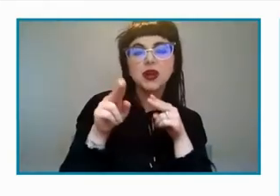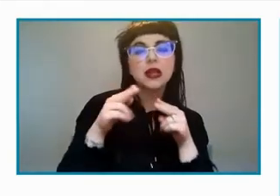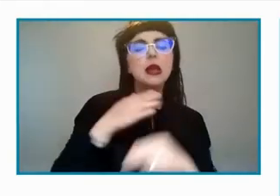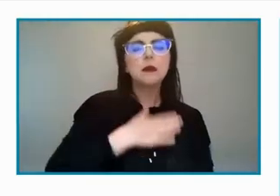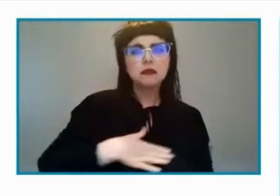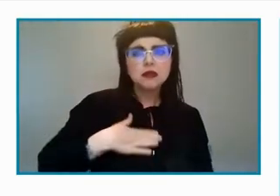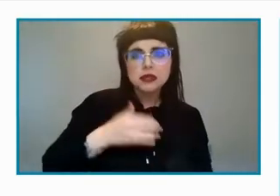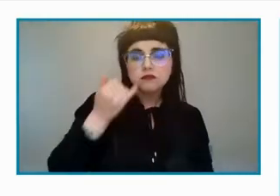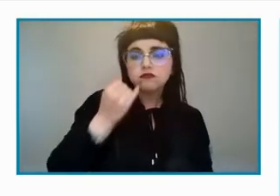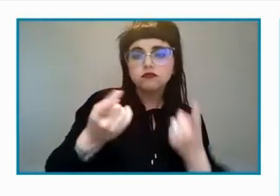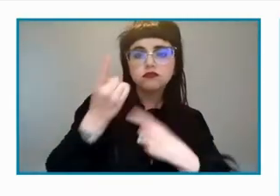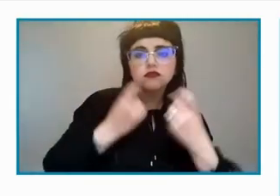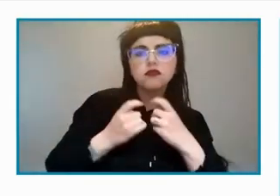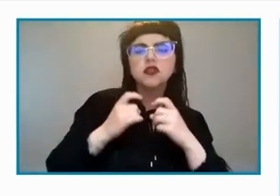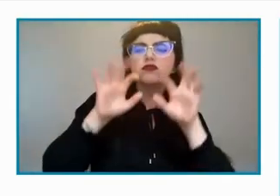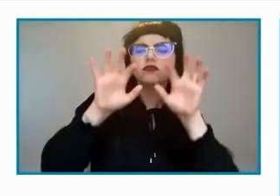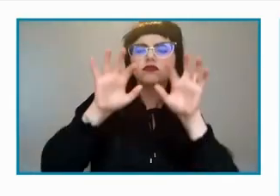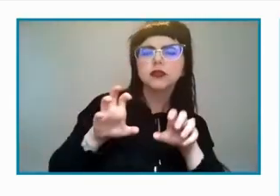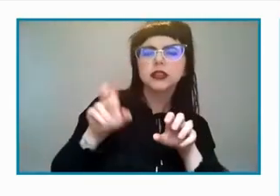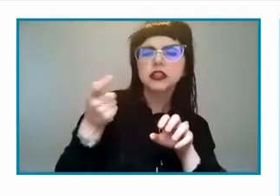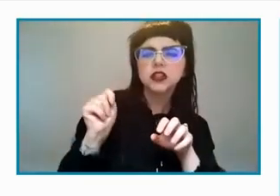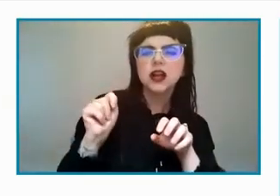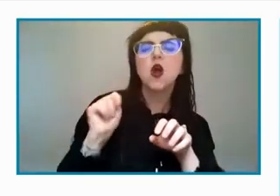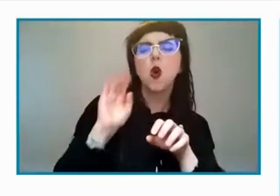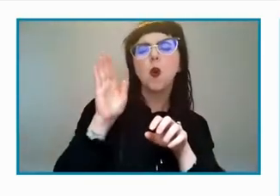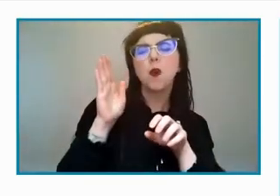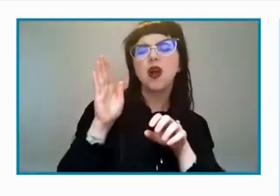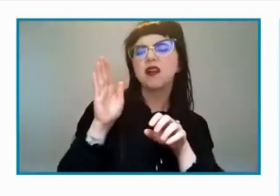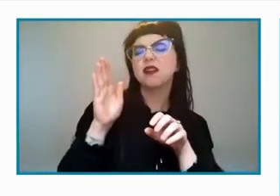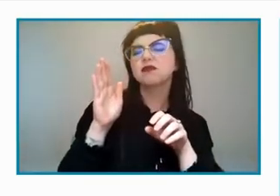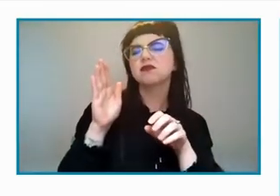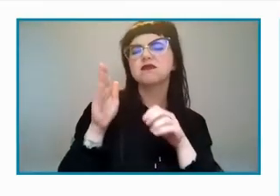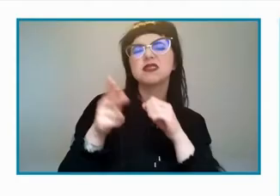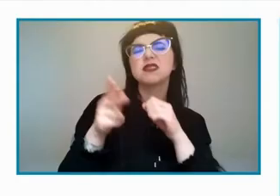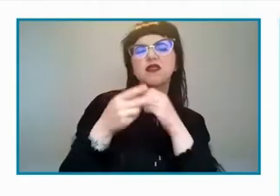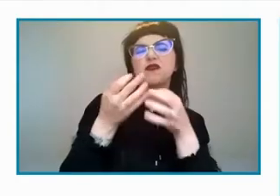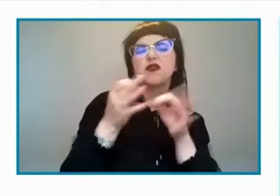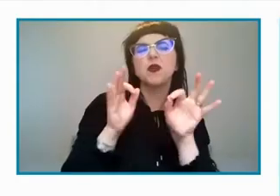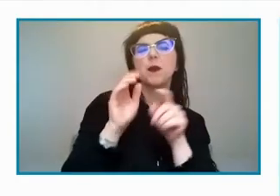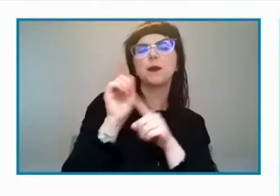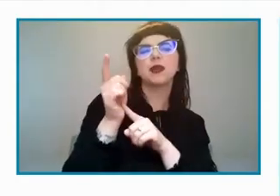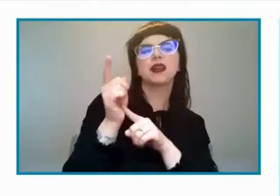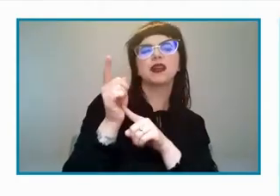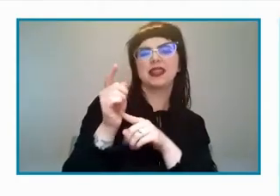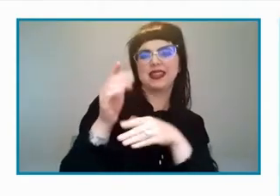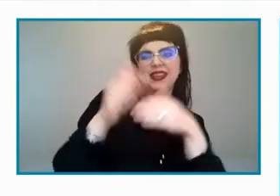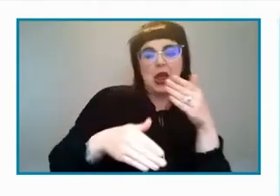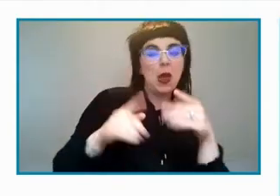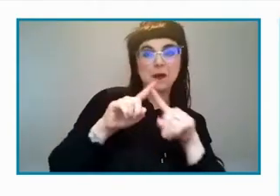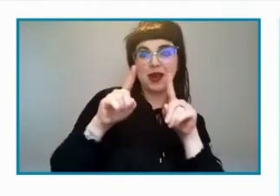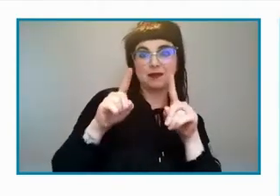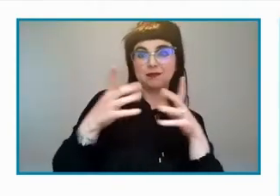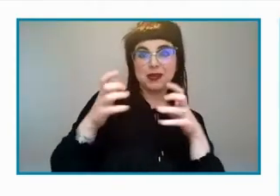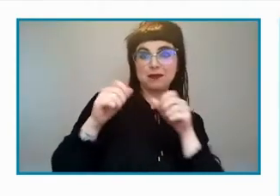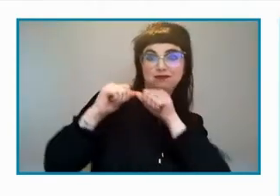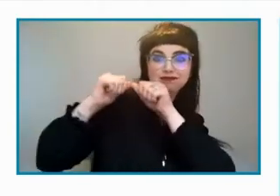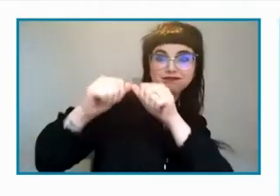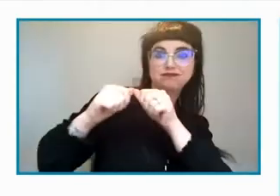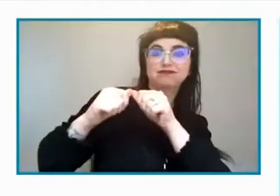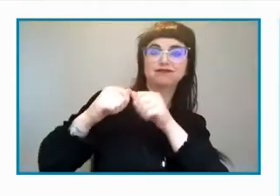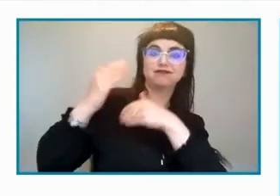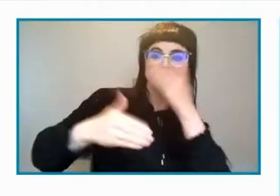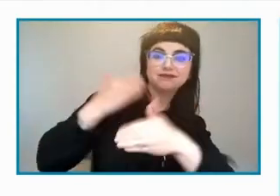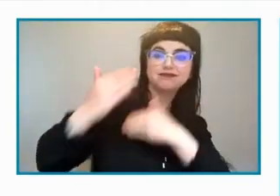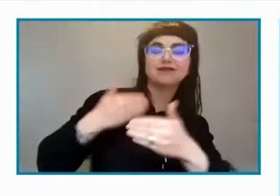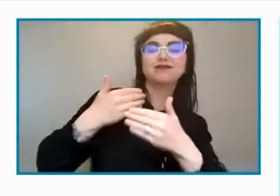We will save a few minutes at the end for any questions, but we're going to keep rocking over here and chatting until there are